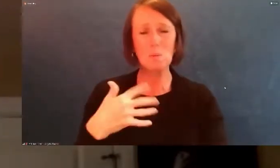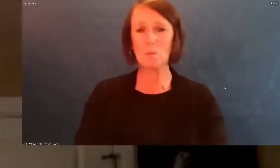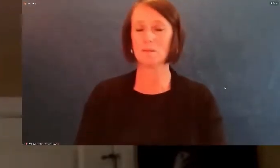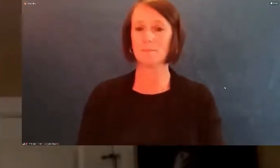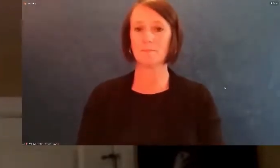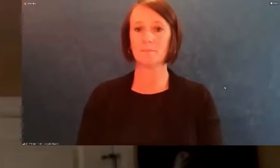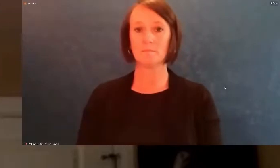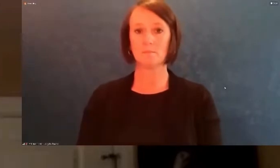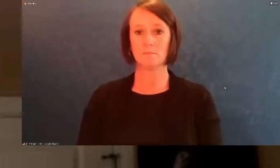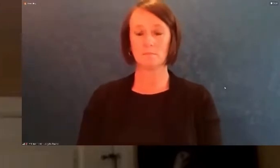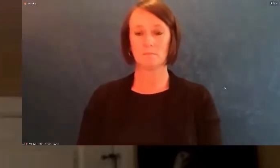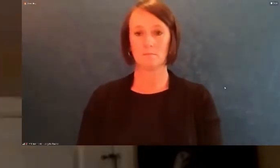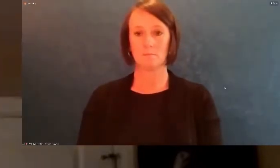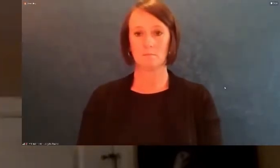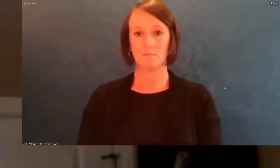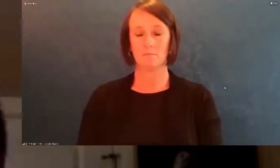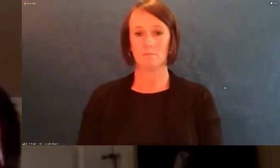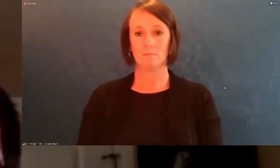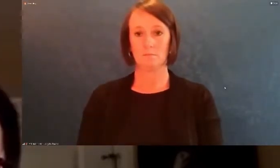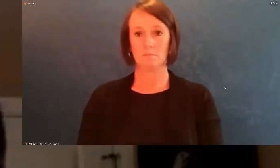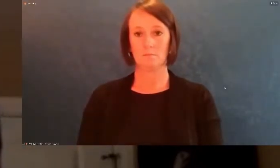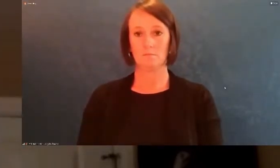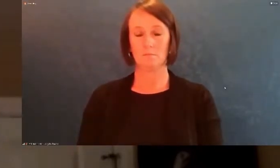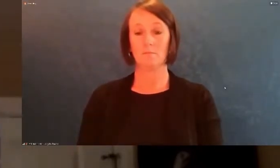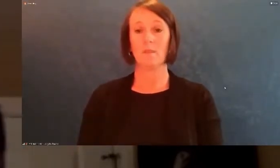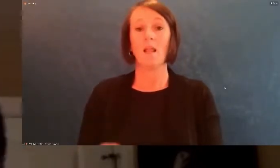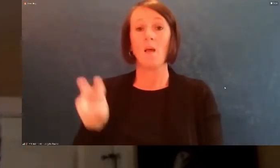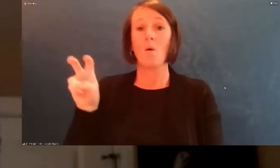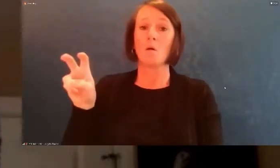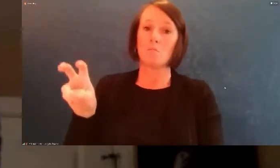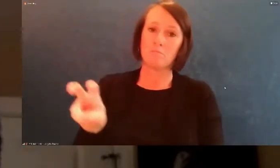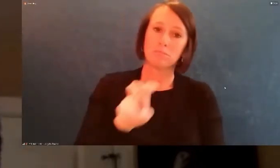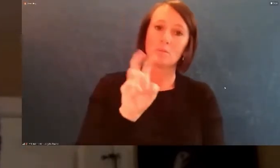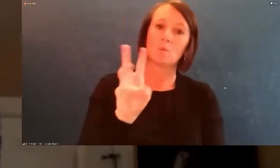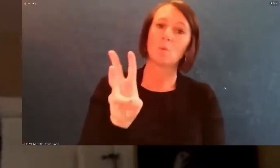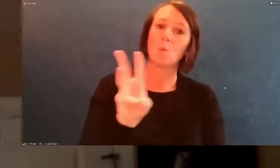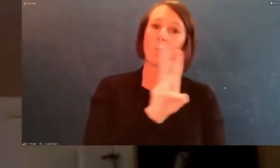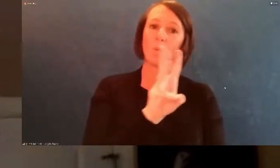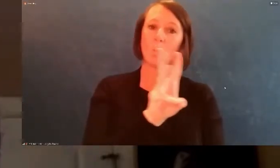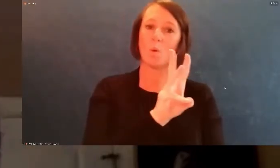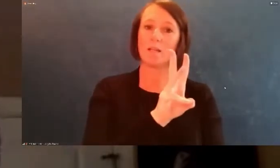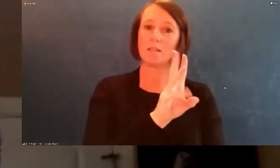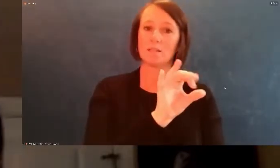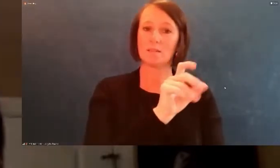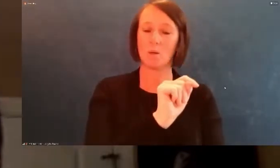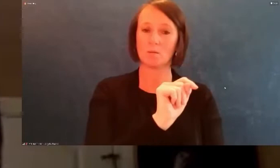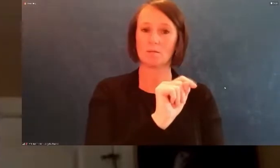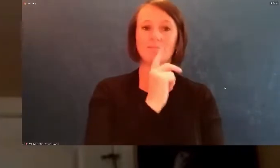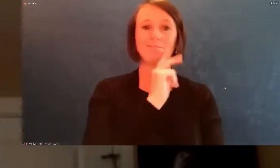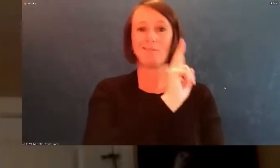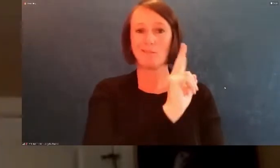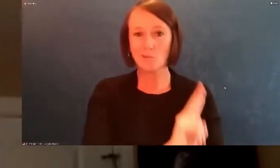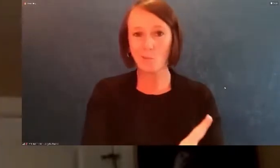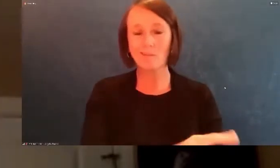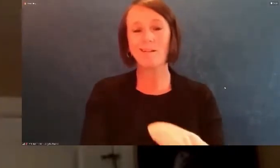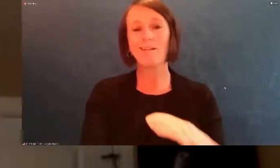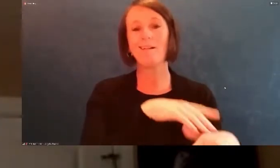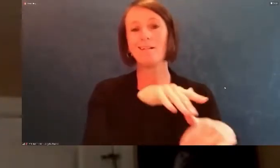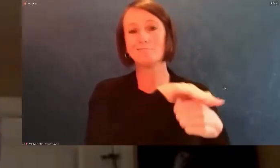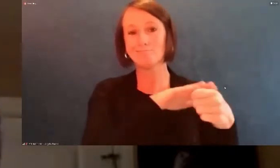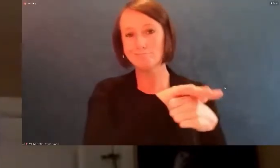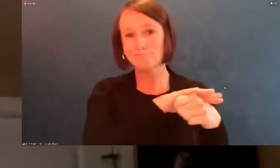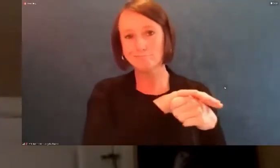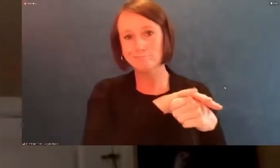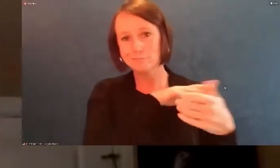So we're going to move on to the West Coast because I did my undergrad, my master's in Victoria and Vancouver, and I know that